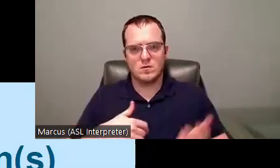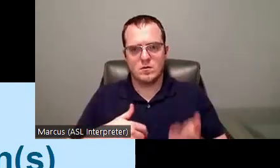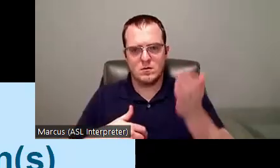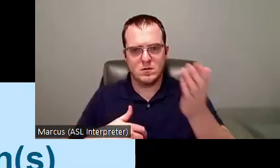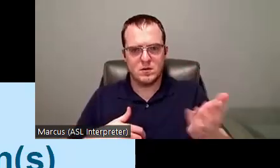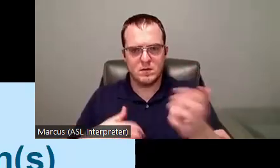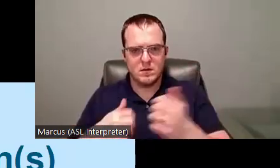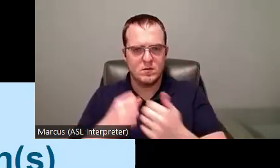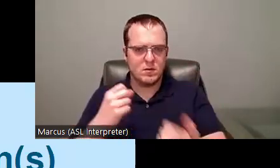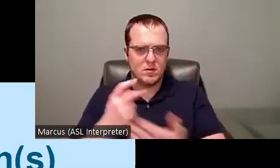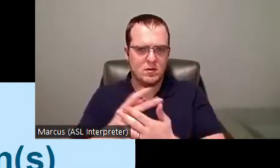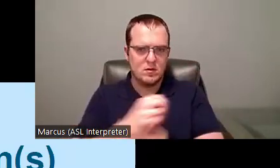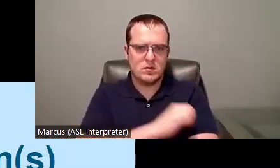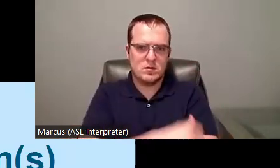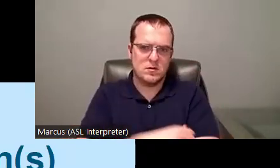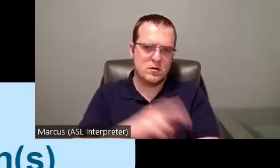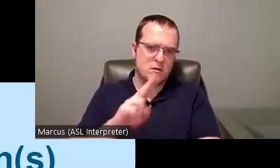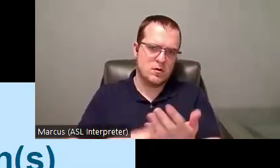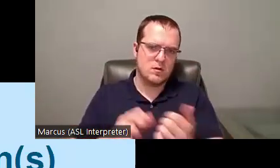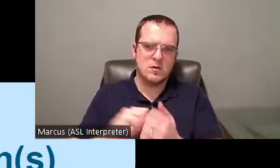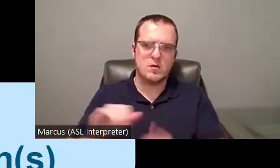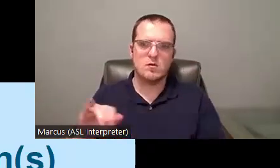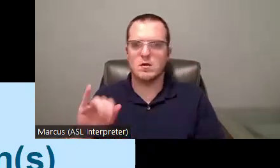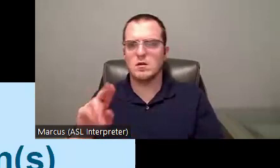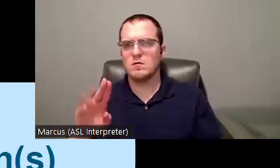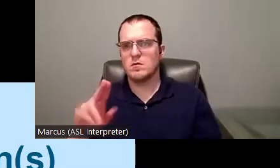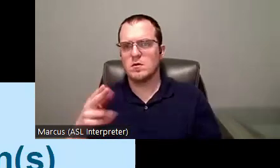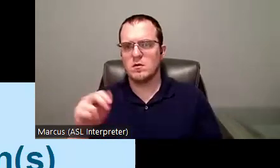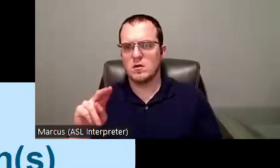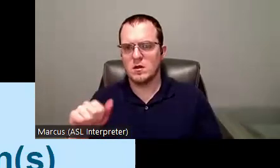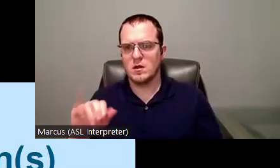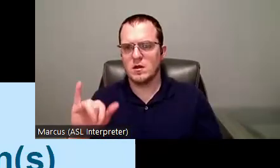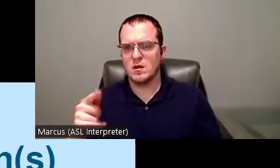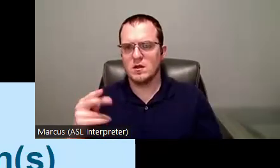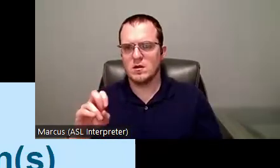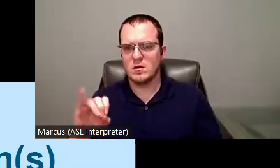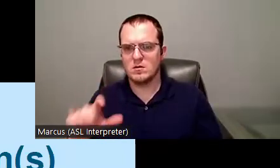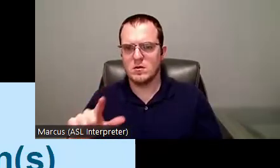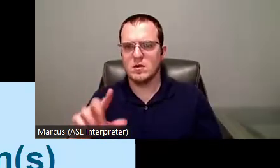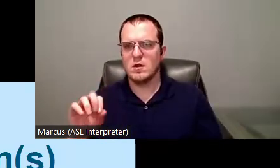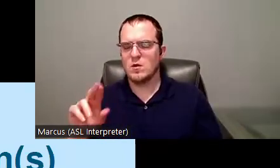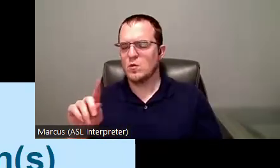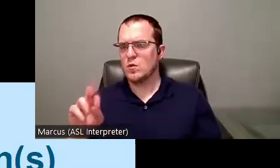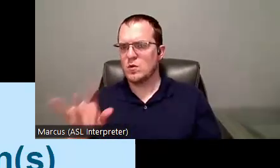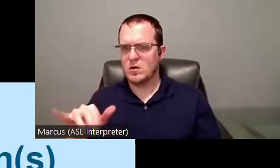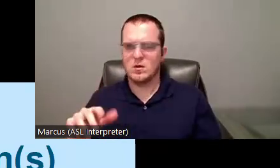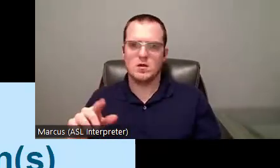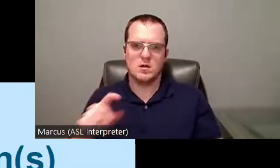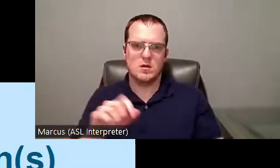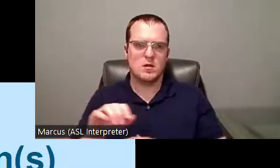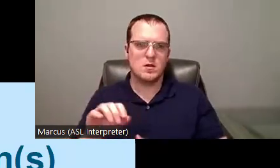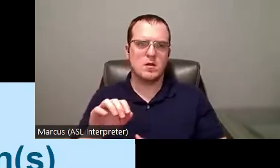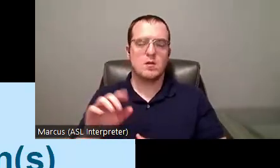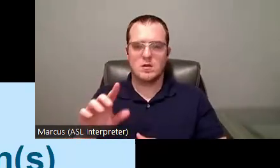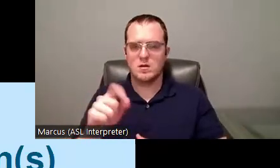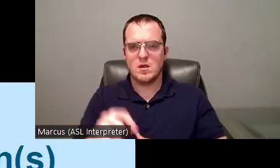with an authorization to enter a contract with Buchanan, Ingersoll, and Rooney for state and federal relations. The BIR team has